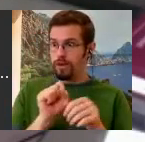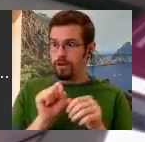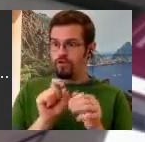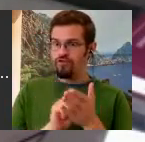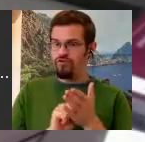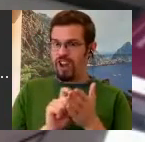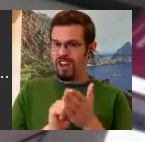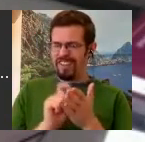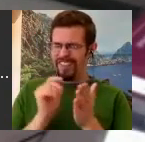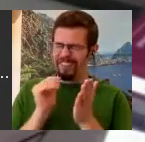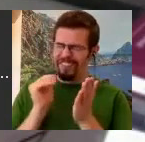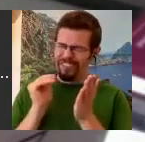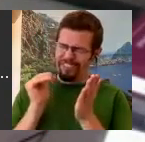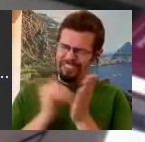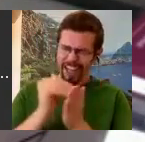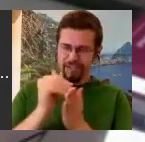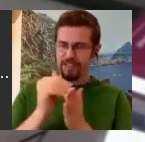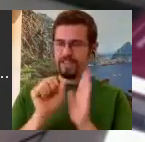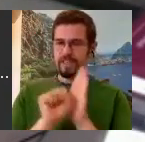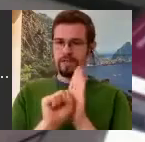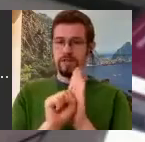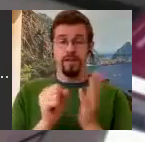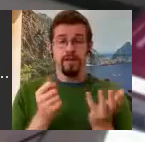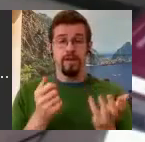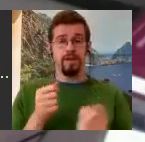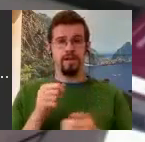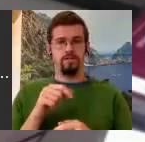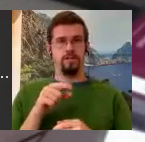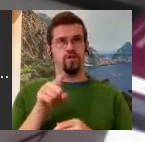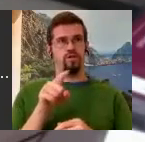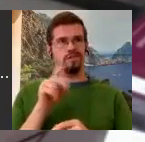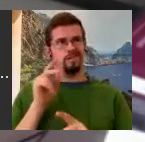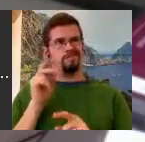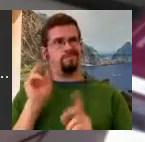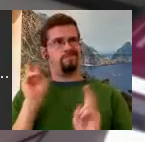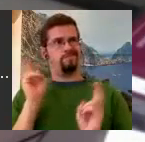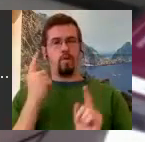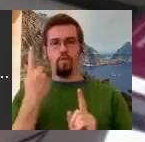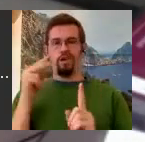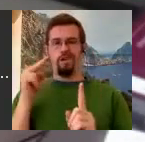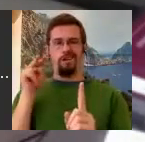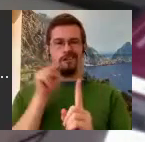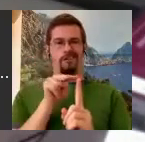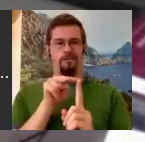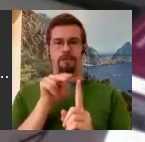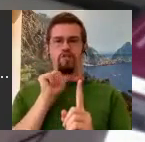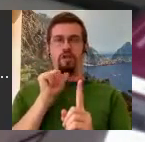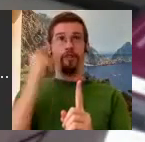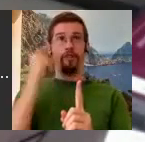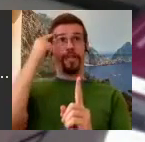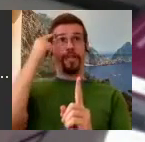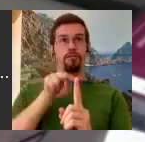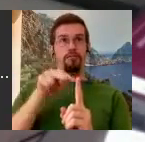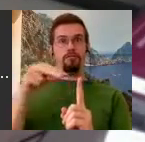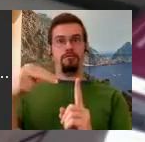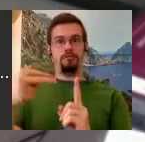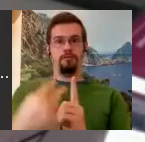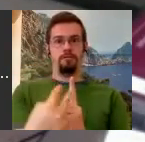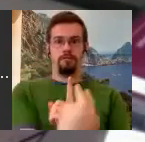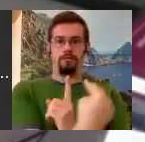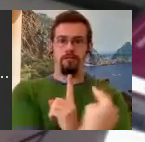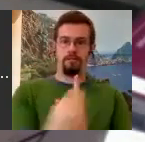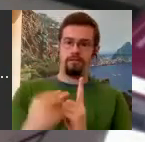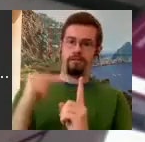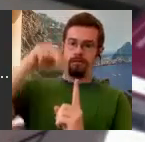symbols, but you're not really, because you're only looking at one angle on it. You're not thinking of all the other possible angles. But a computer